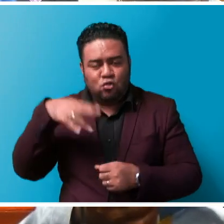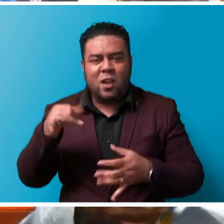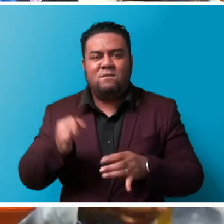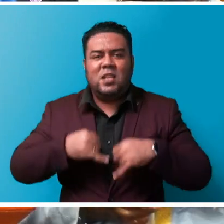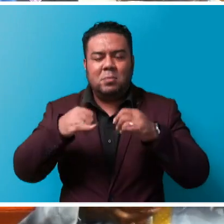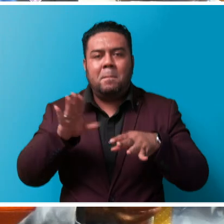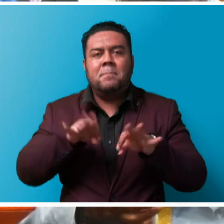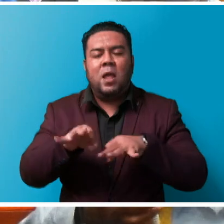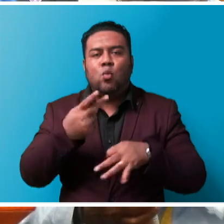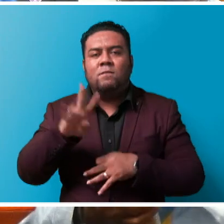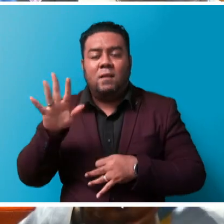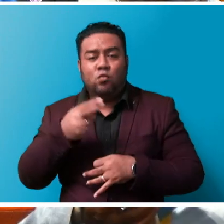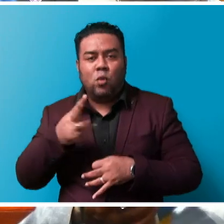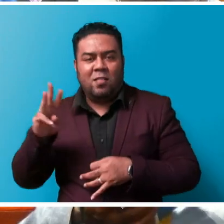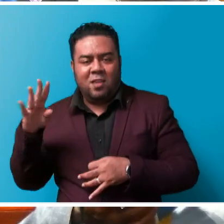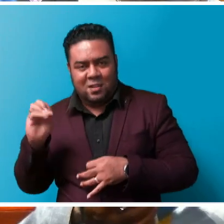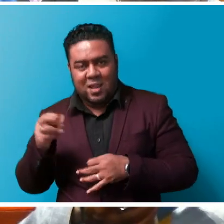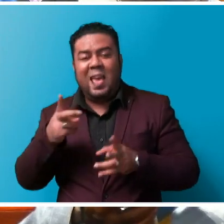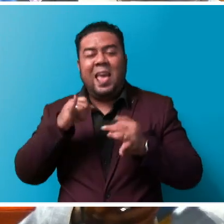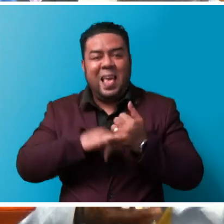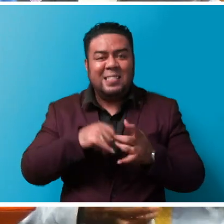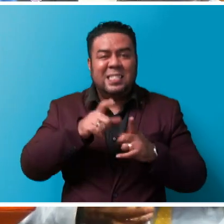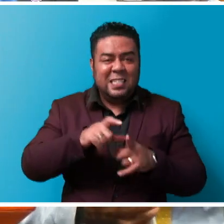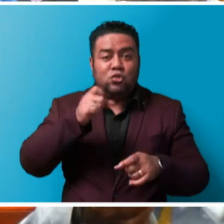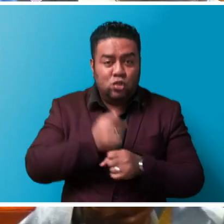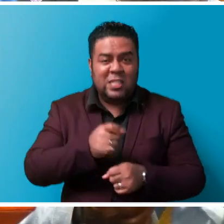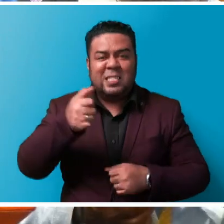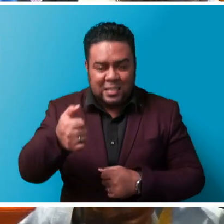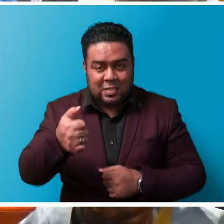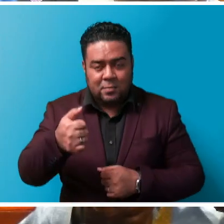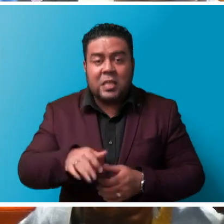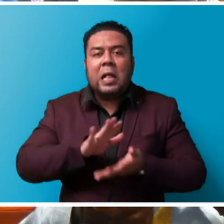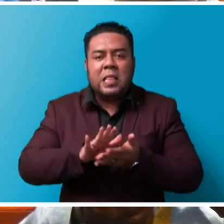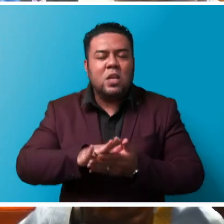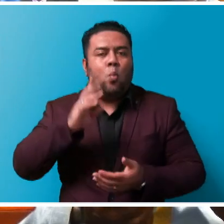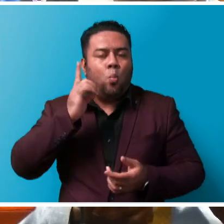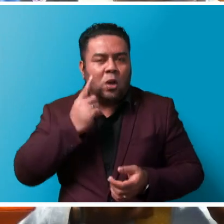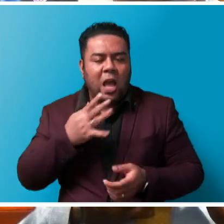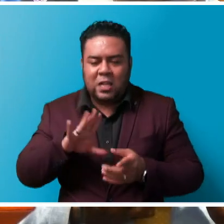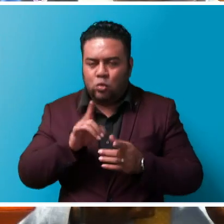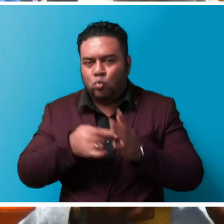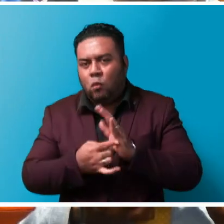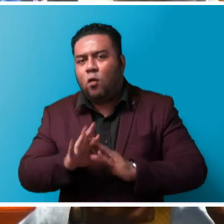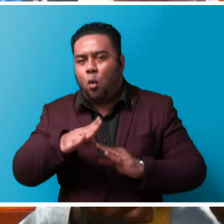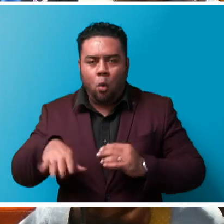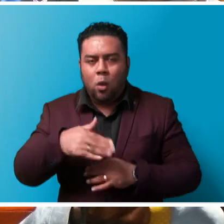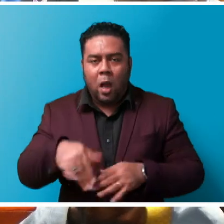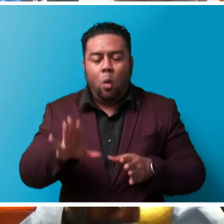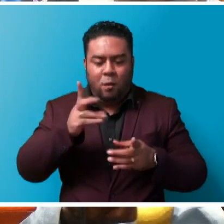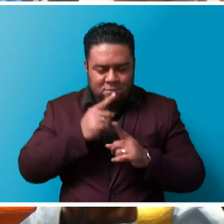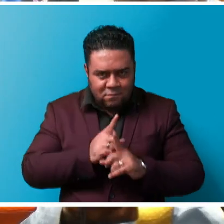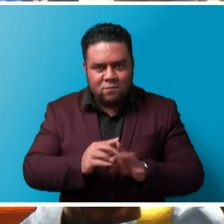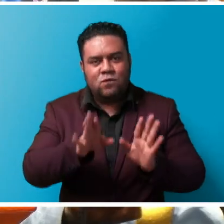25 to 2030, Sustainable Development Goals, SDG 6, Clean Water and Sanitation for All, our obligations under the Fijian Constitution, of